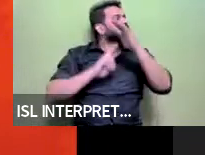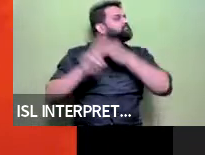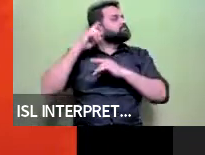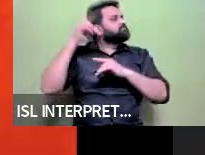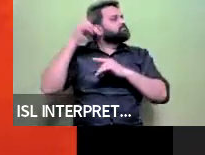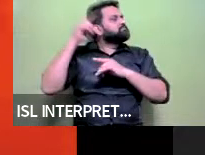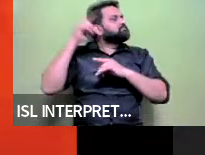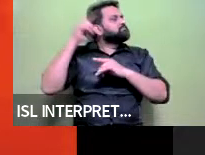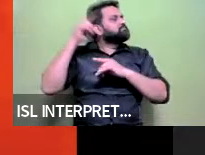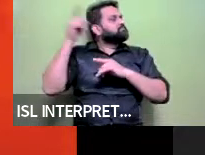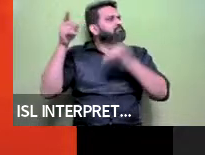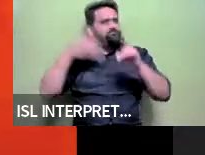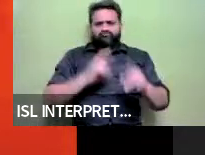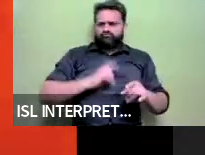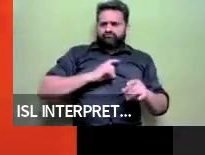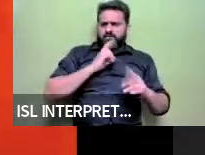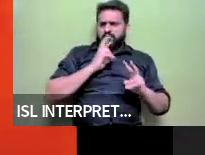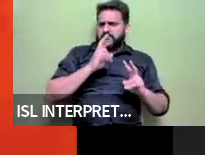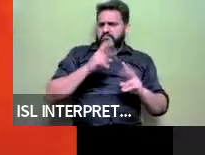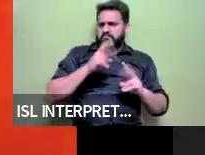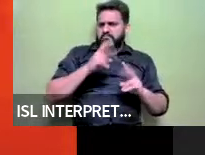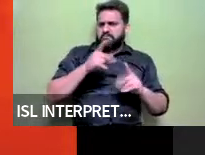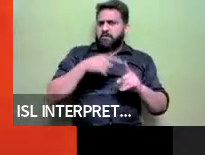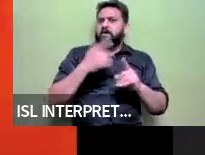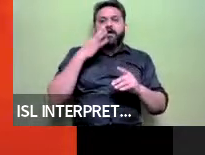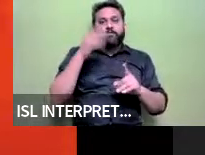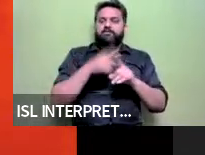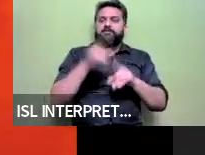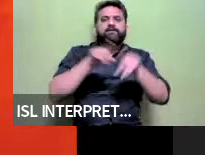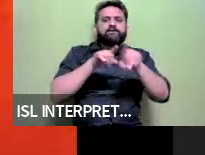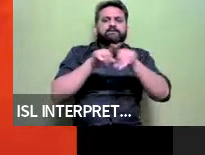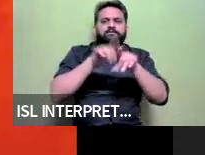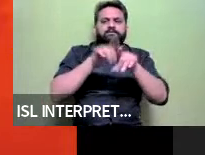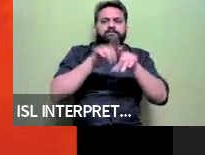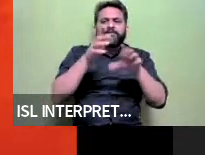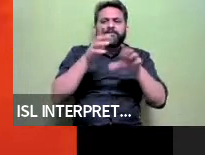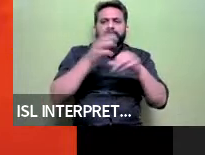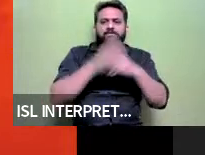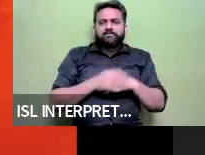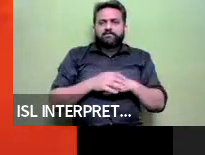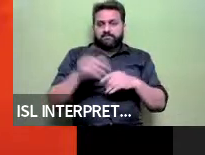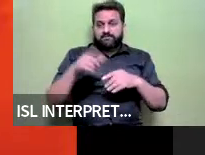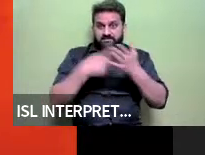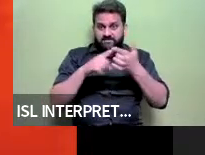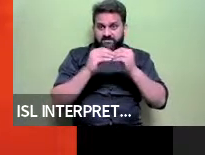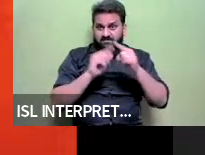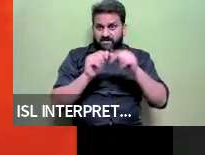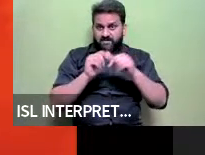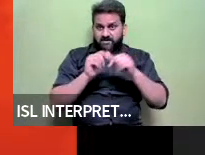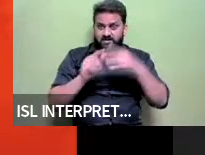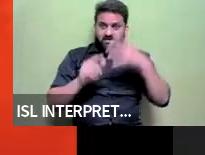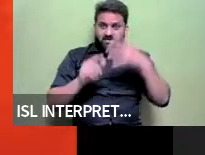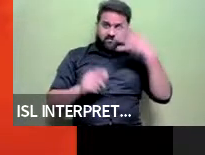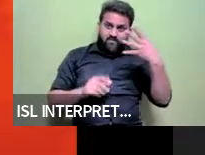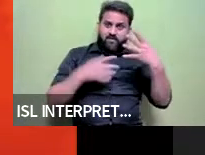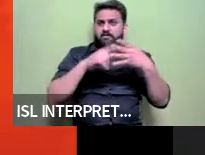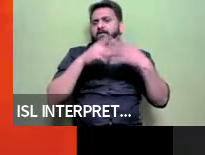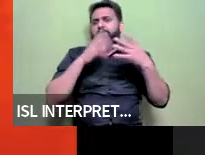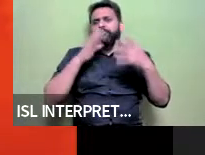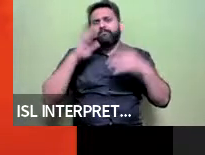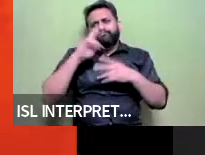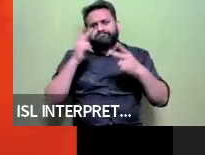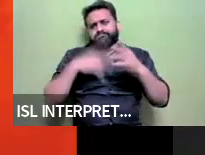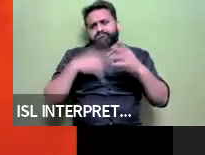Your gut feeling is also important. For example, out of 4 rebuttals, you can do 5 rebuttals. You can present so many items, so